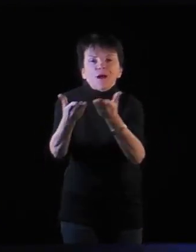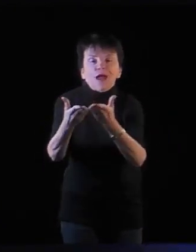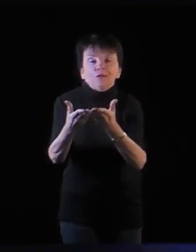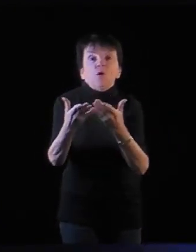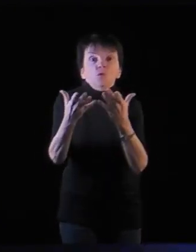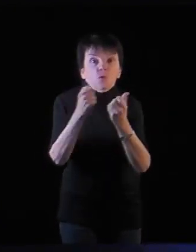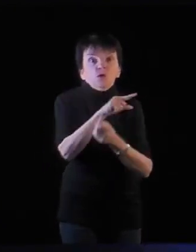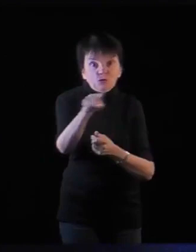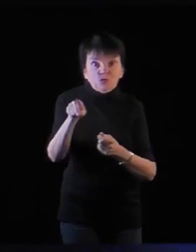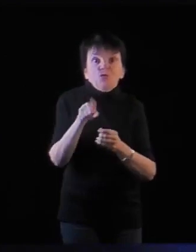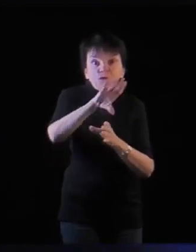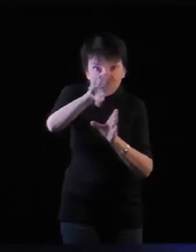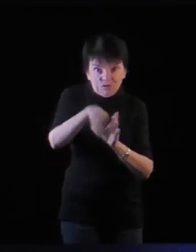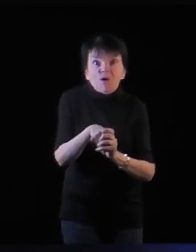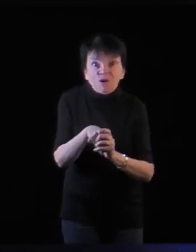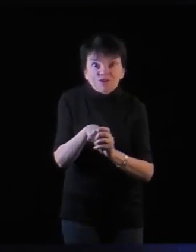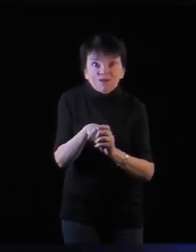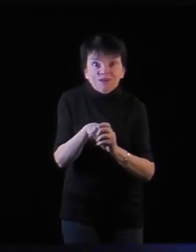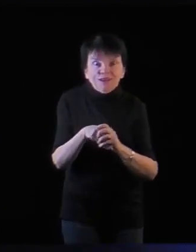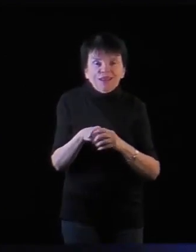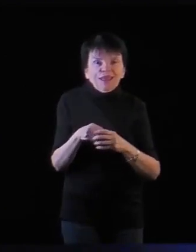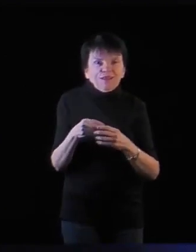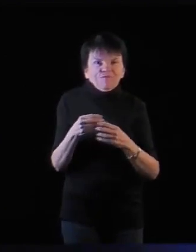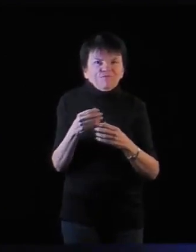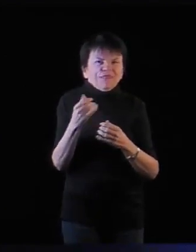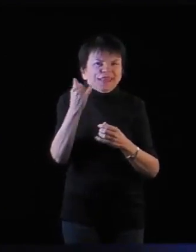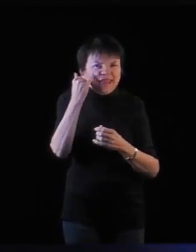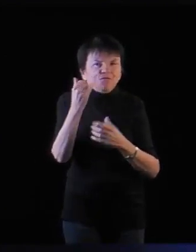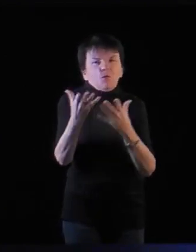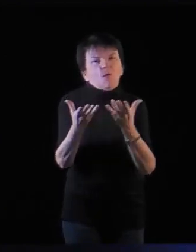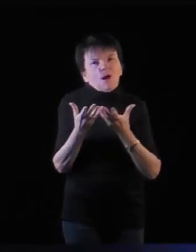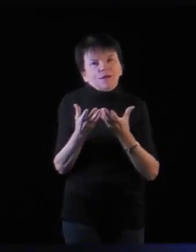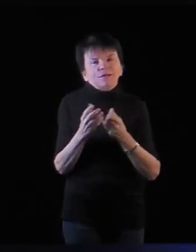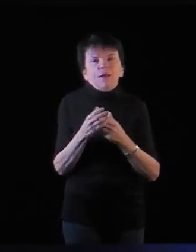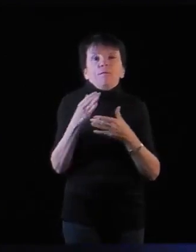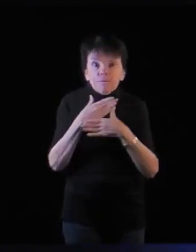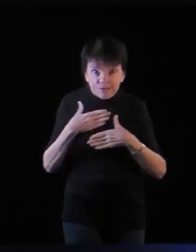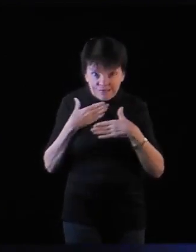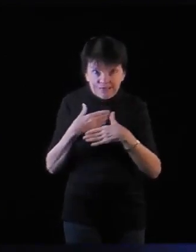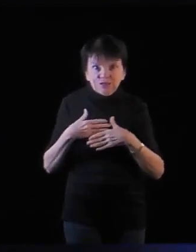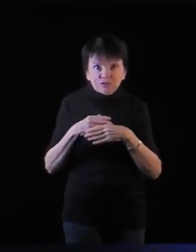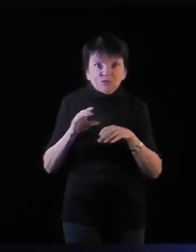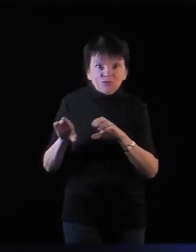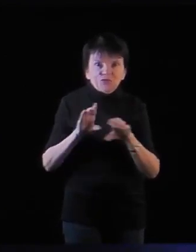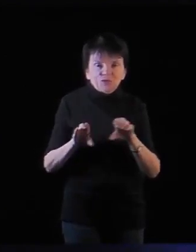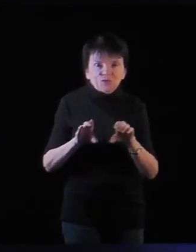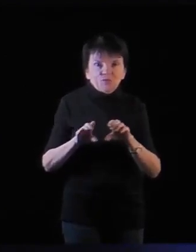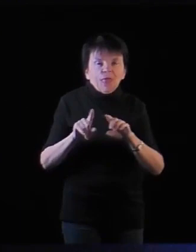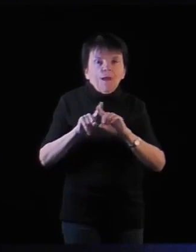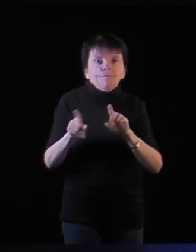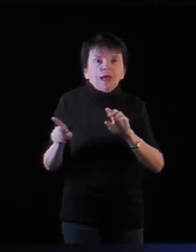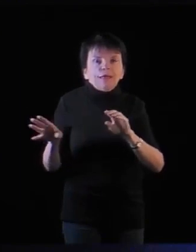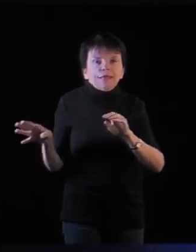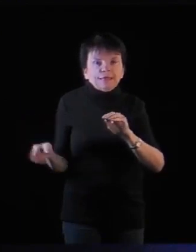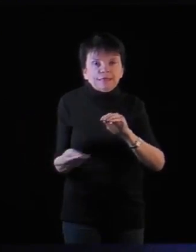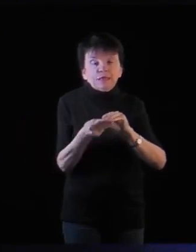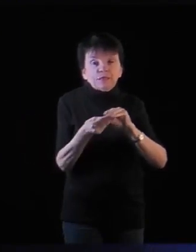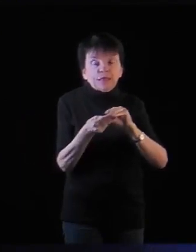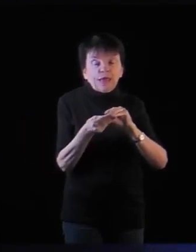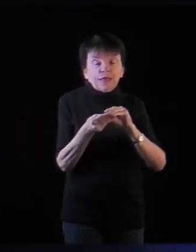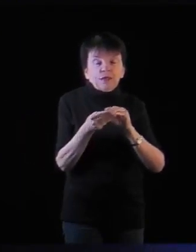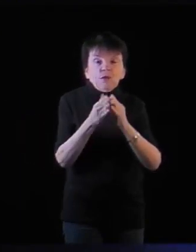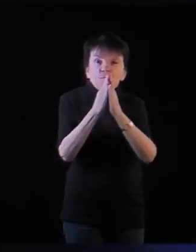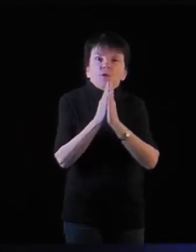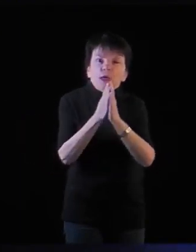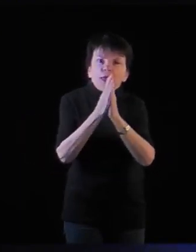of it. If you're able to come and join us for that Thanksgiving outreach, please do so. But in addition to that, would you be praying for those who